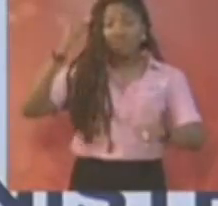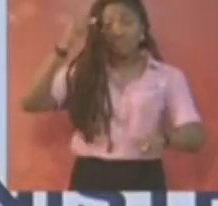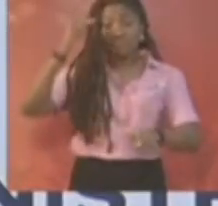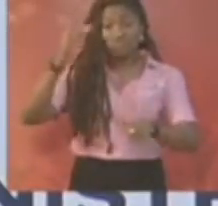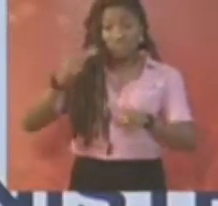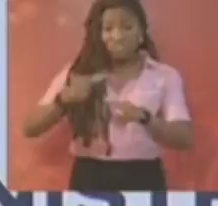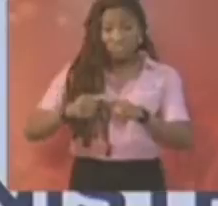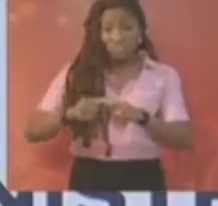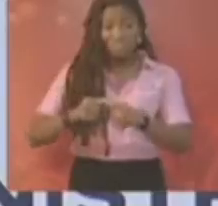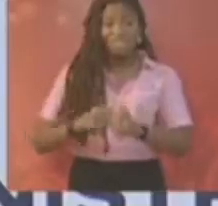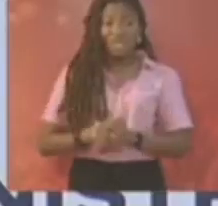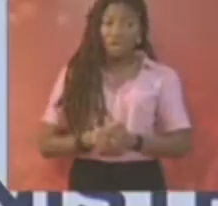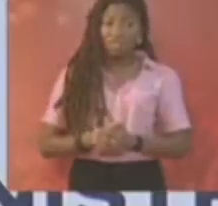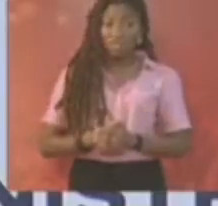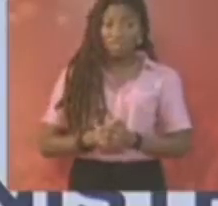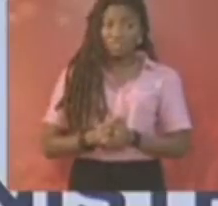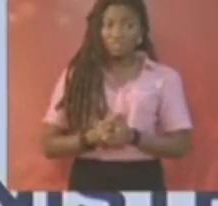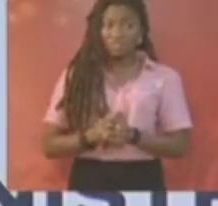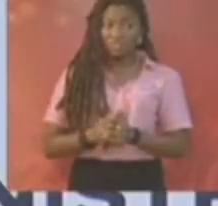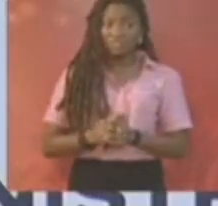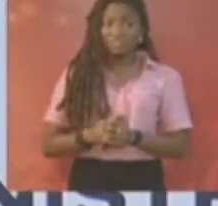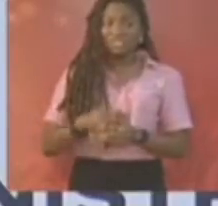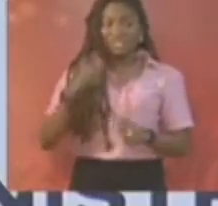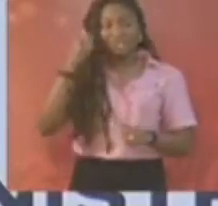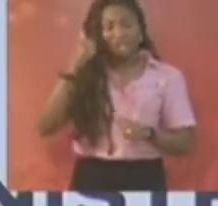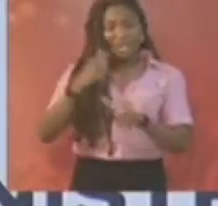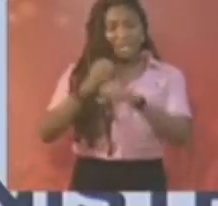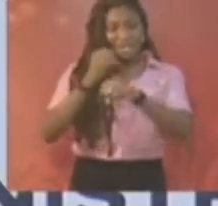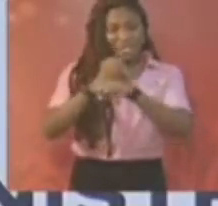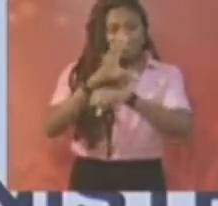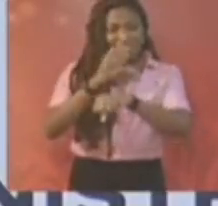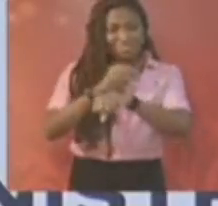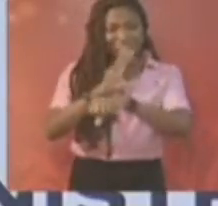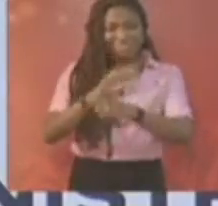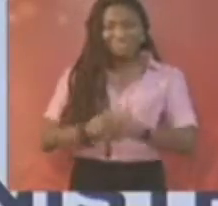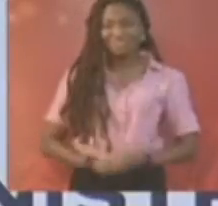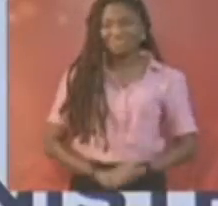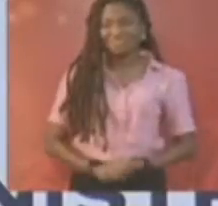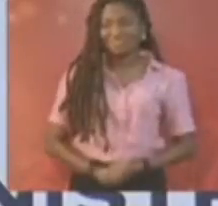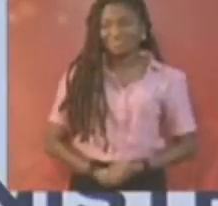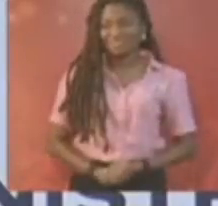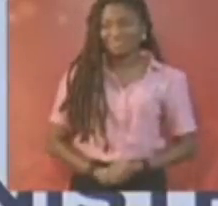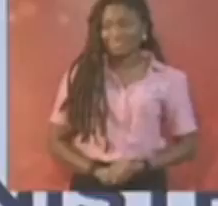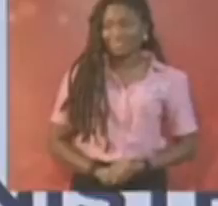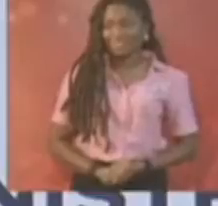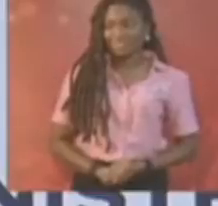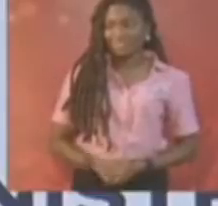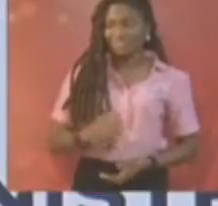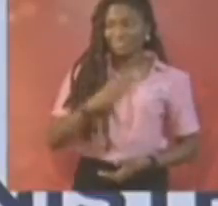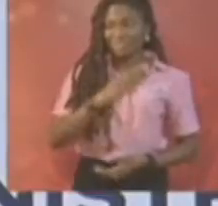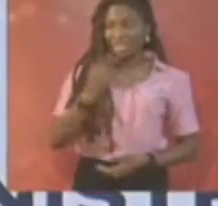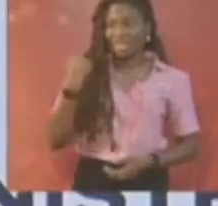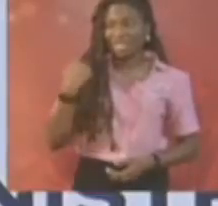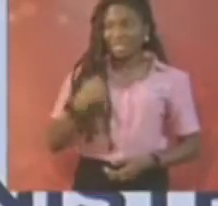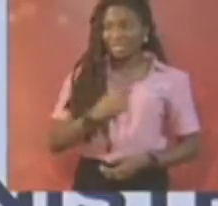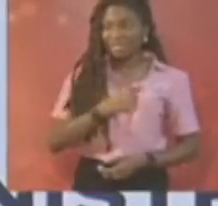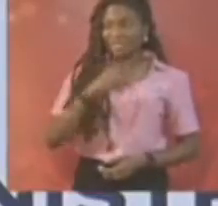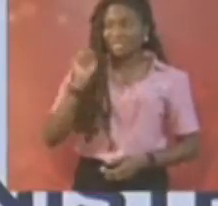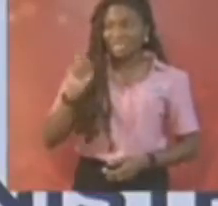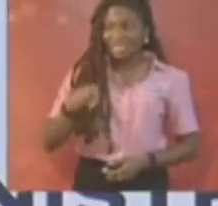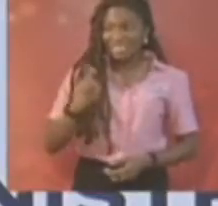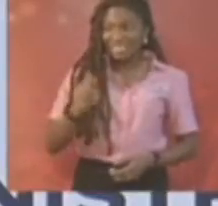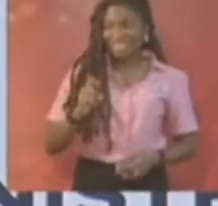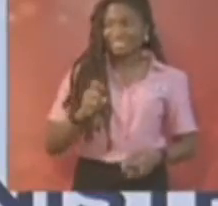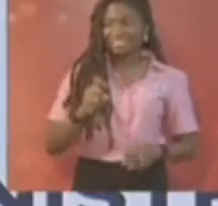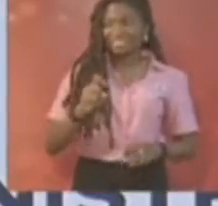the repeated advice that we've given the general public, that the measures that we need to take as a